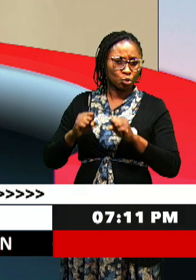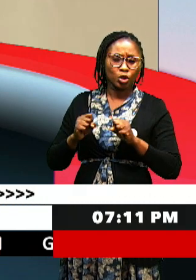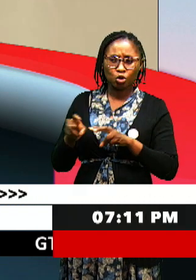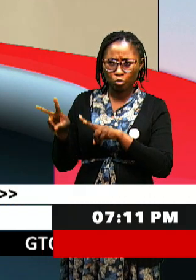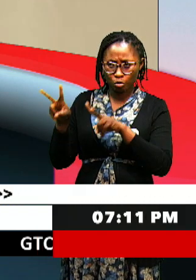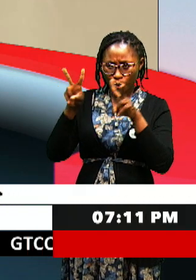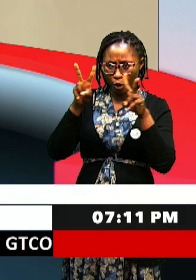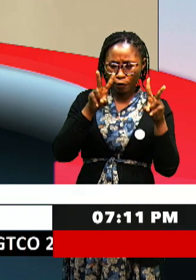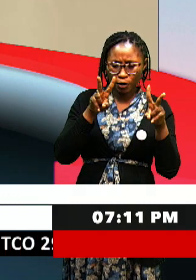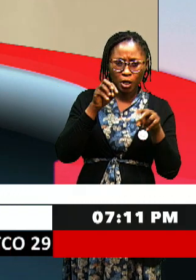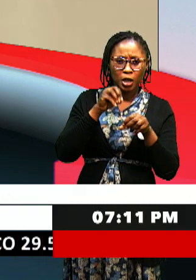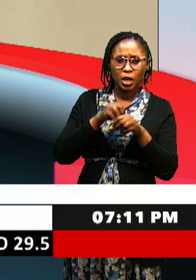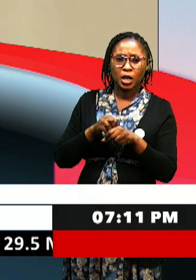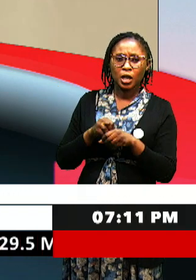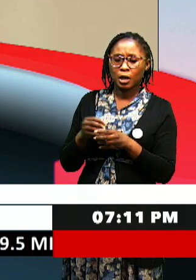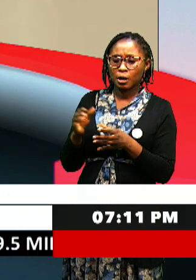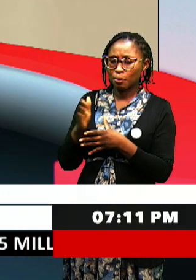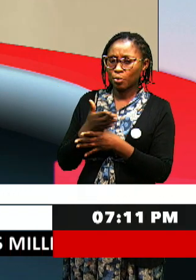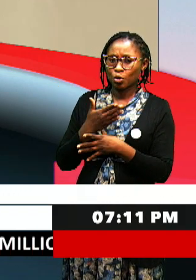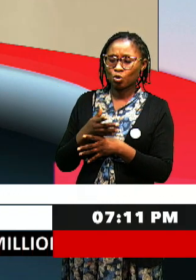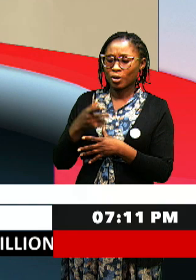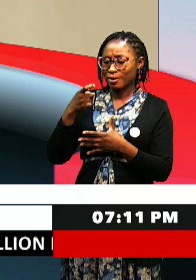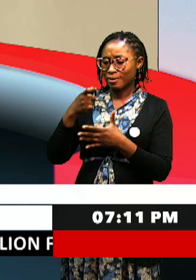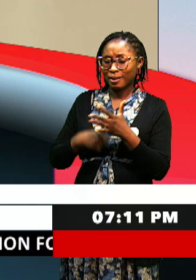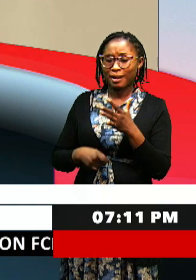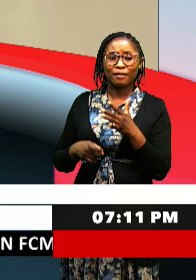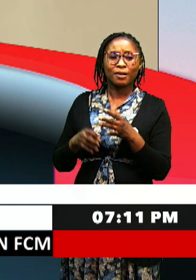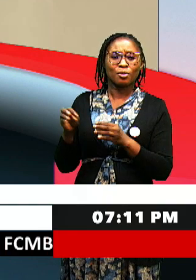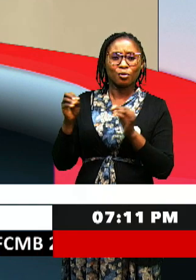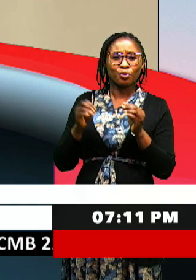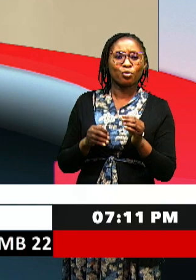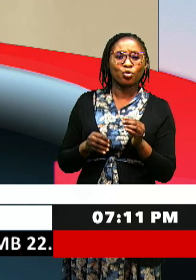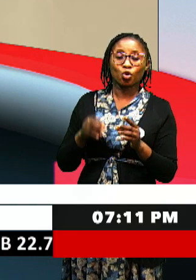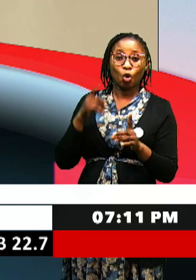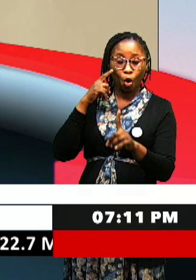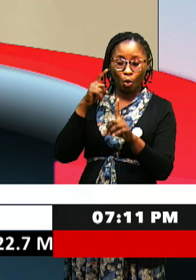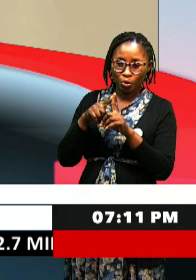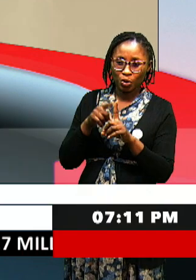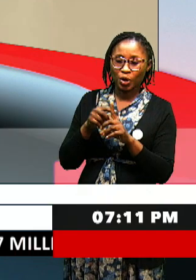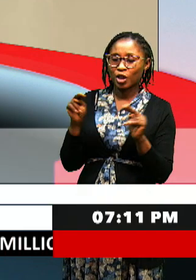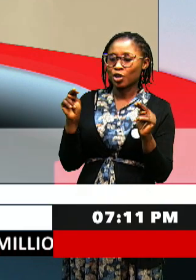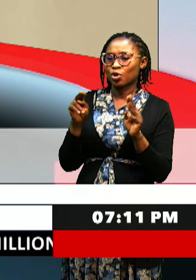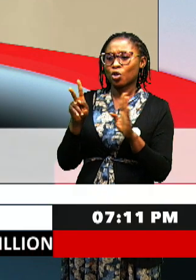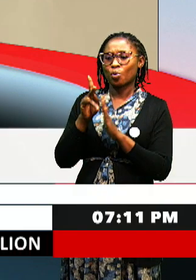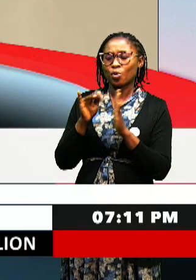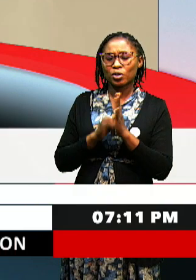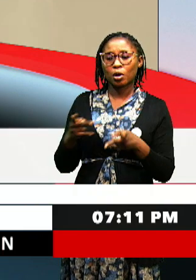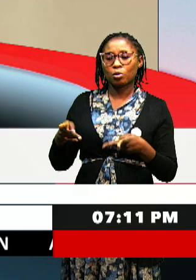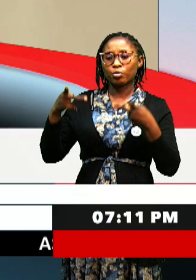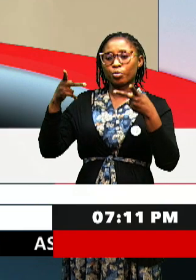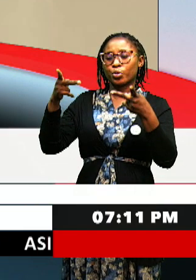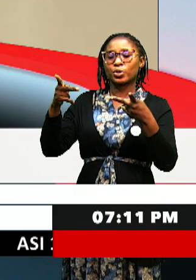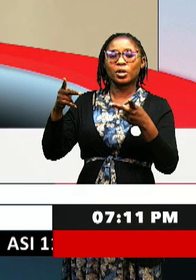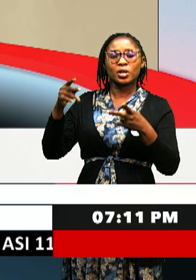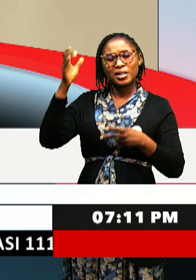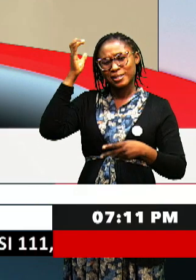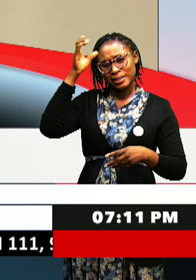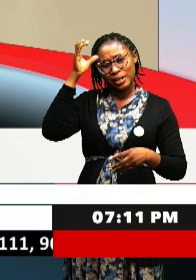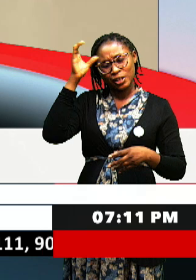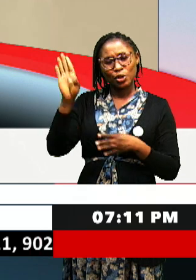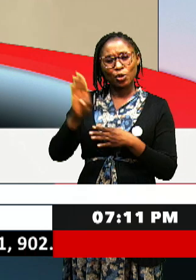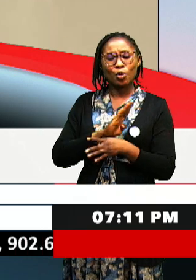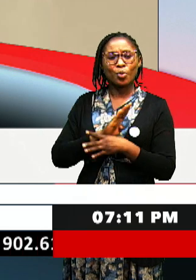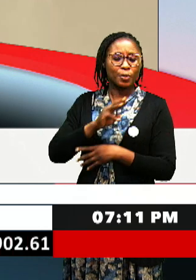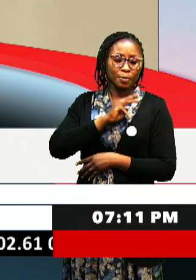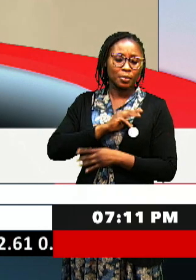supervision over unilateral tariffs and put forward objective and neutral policy proposals. The Chinese Commerce